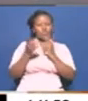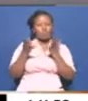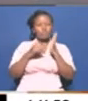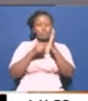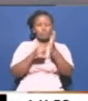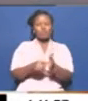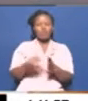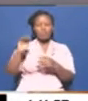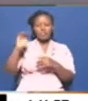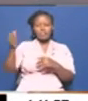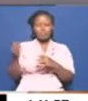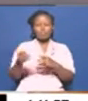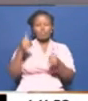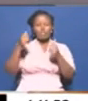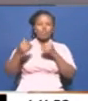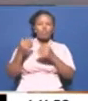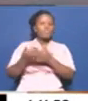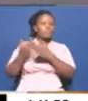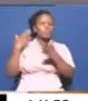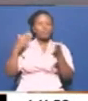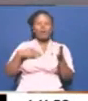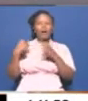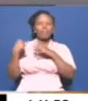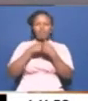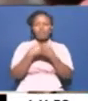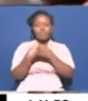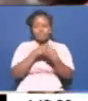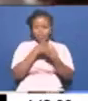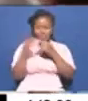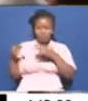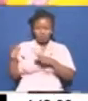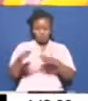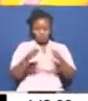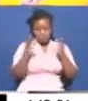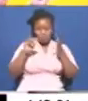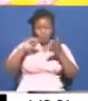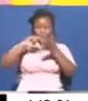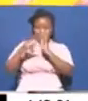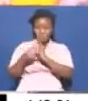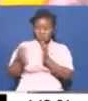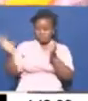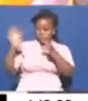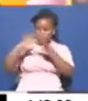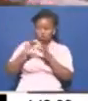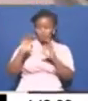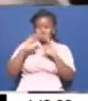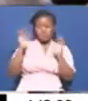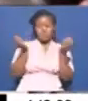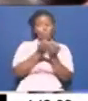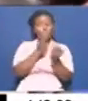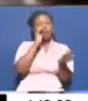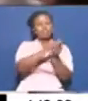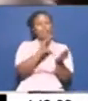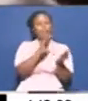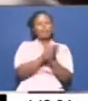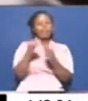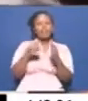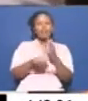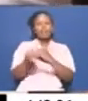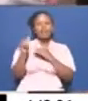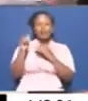faced infrastructural challenges. The project is a joint program with the World Bank under the Kenya Urban Support Program